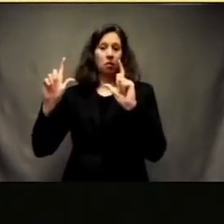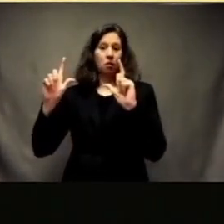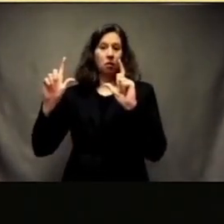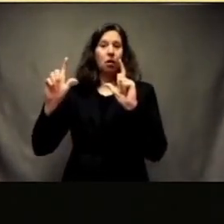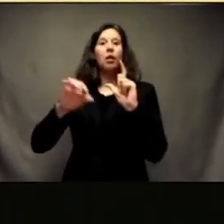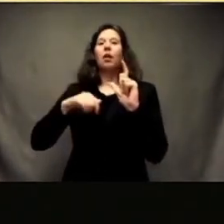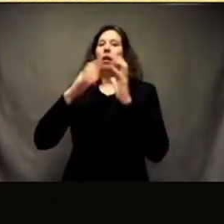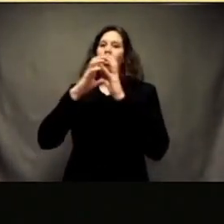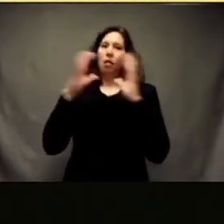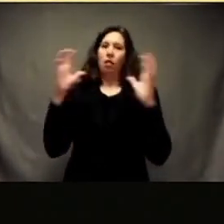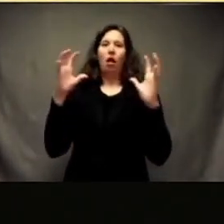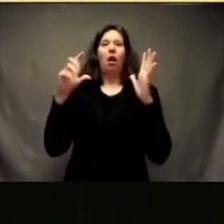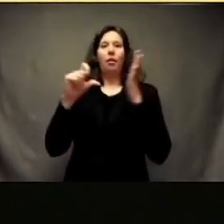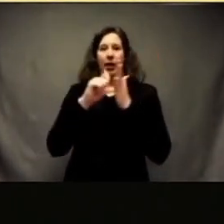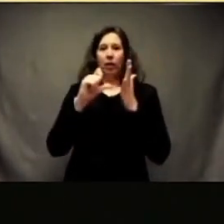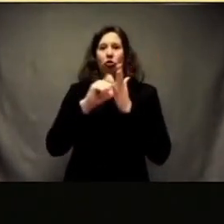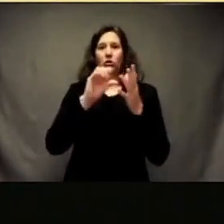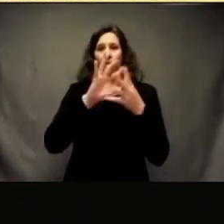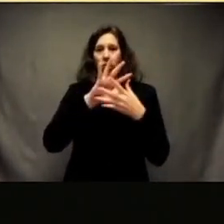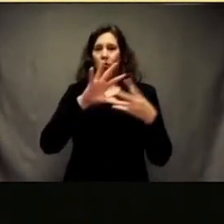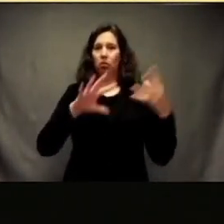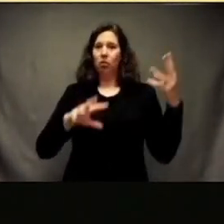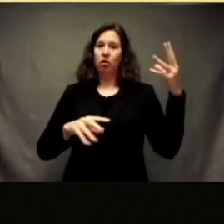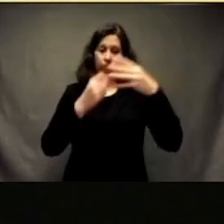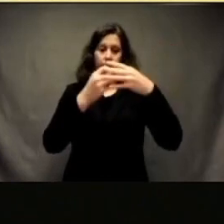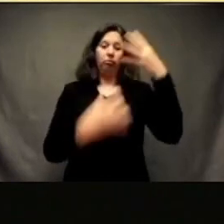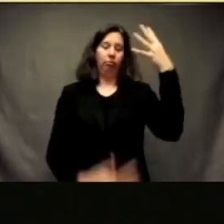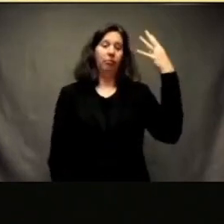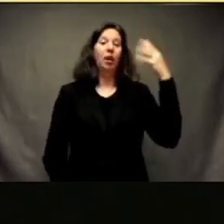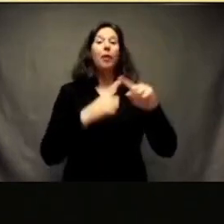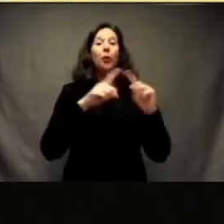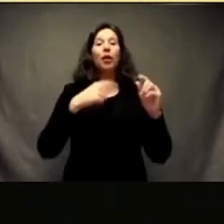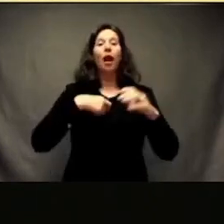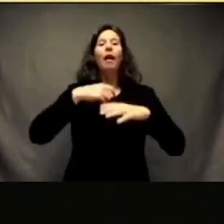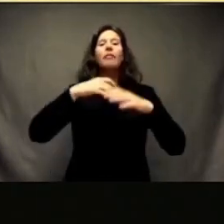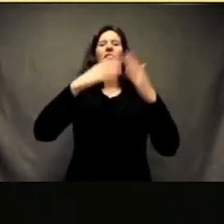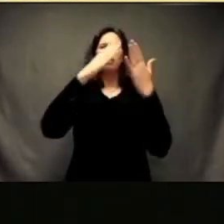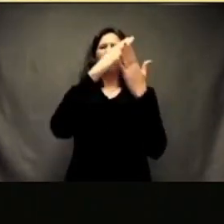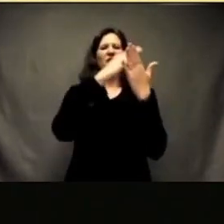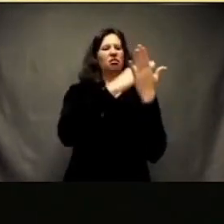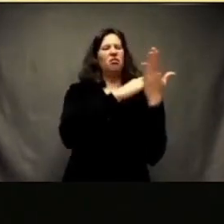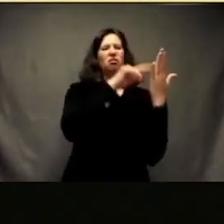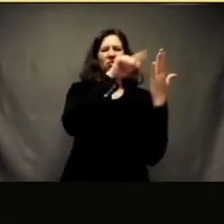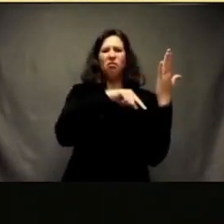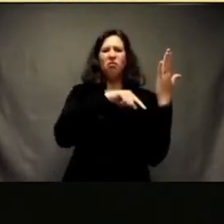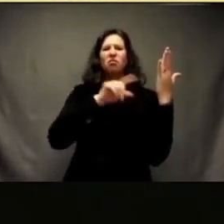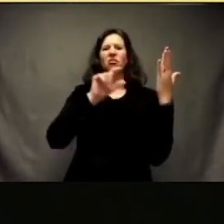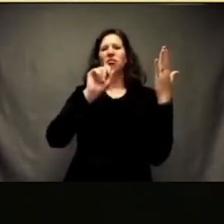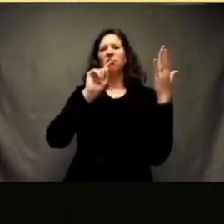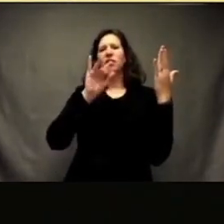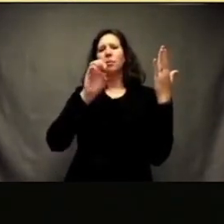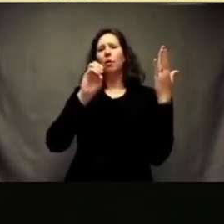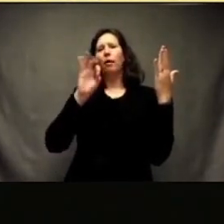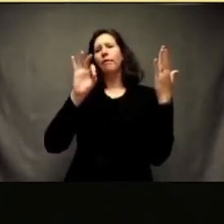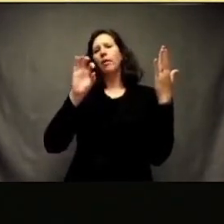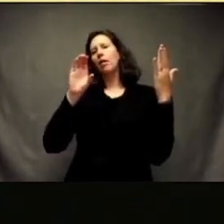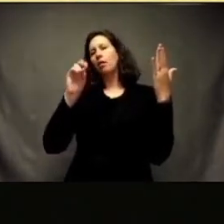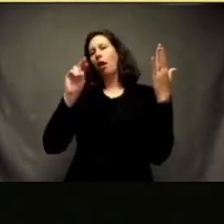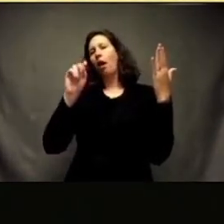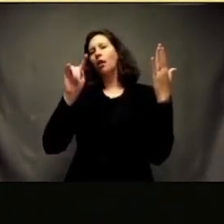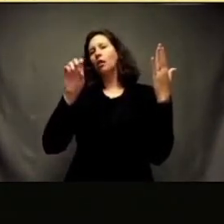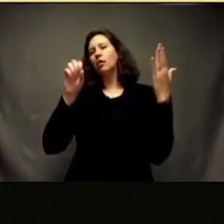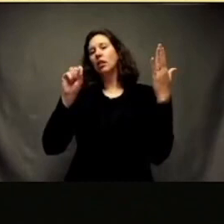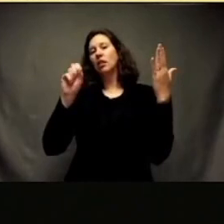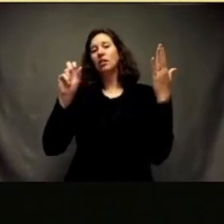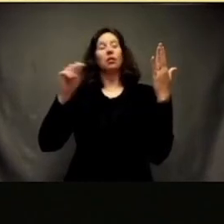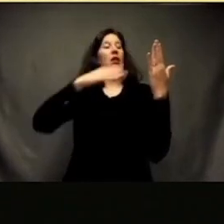there's a lot of pages, but we have this table of contents right here that will highlight all of the